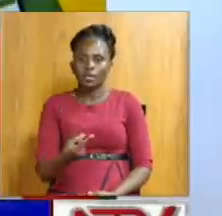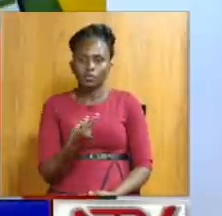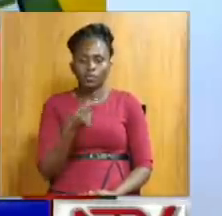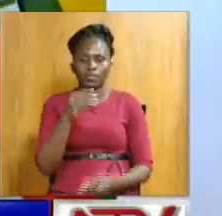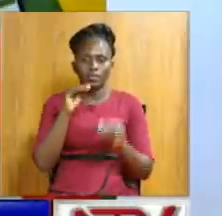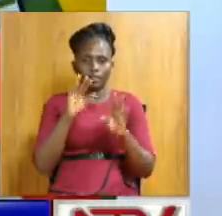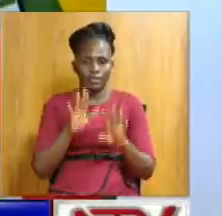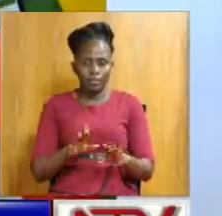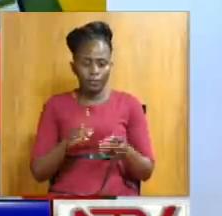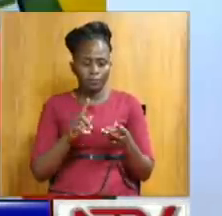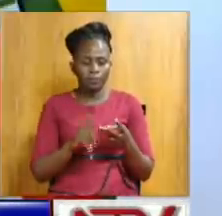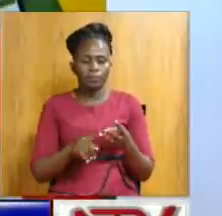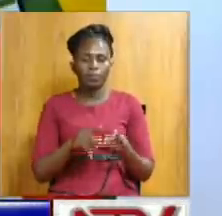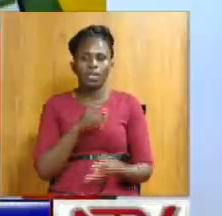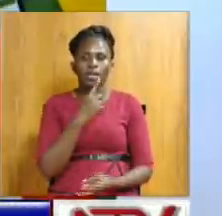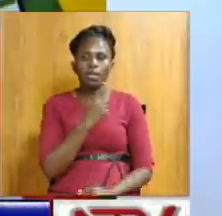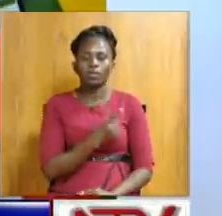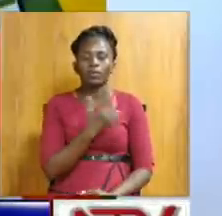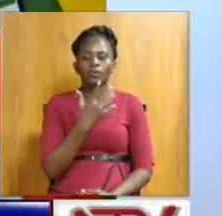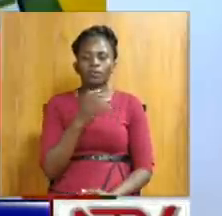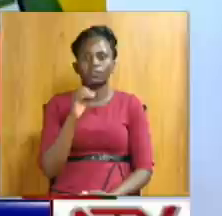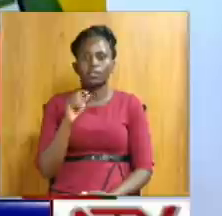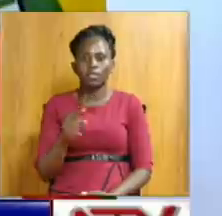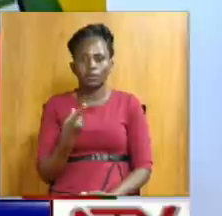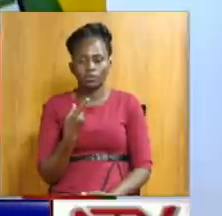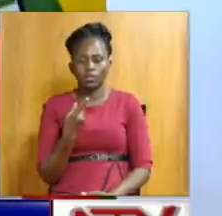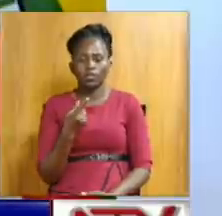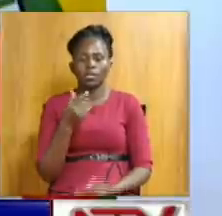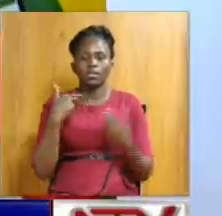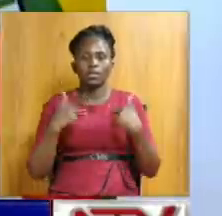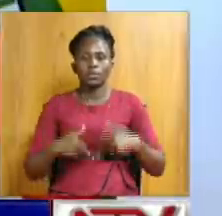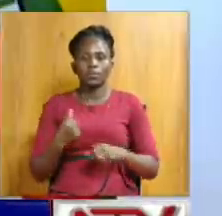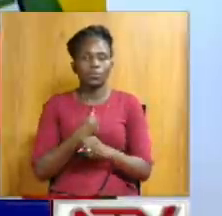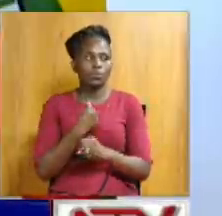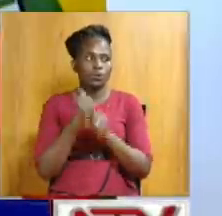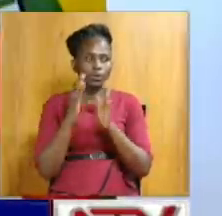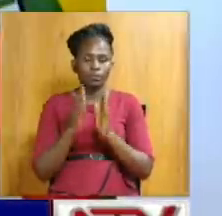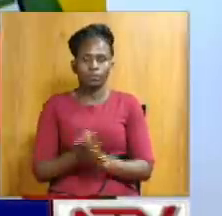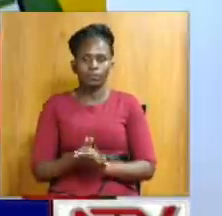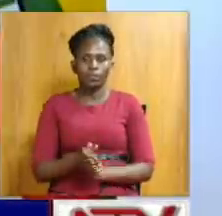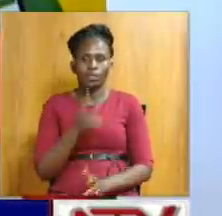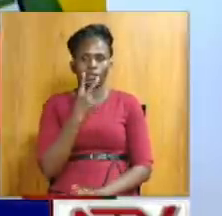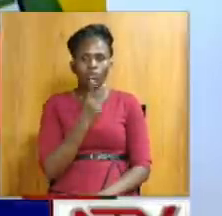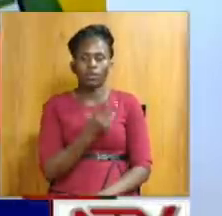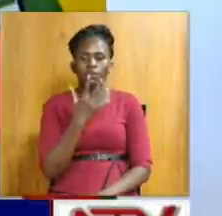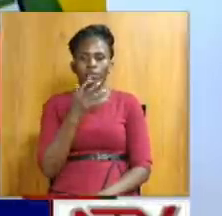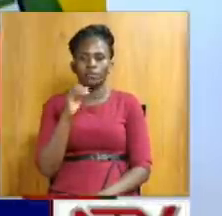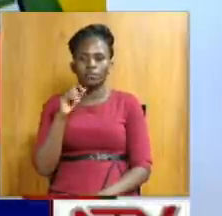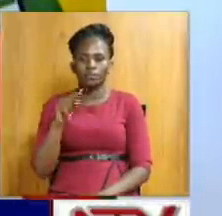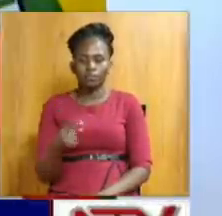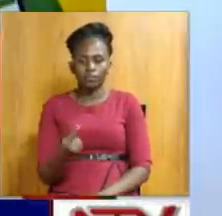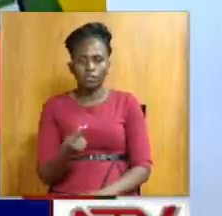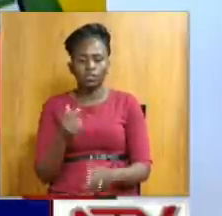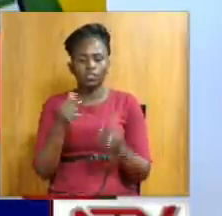You have got 150,000 health workers. You have got 250,000 security personnel.